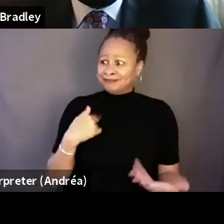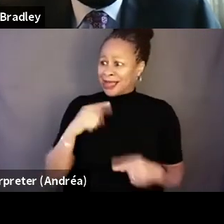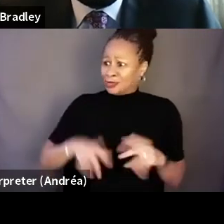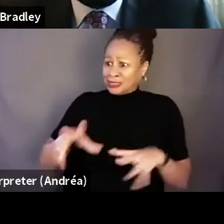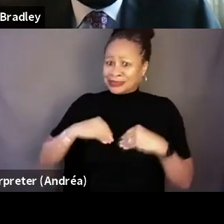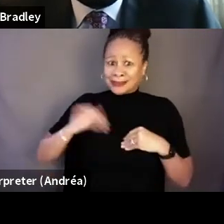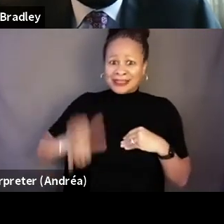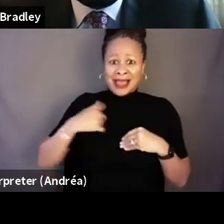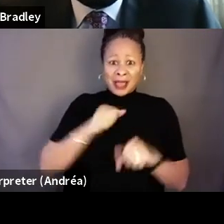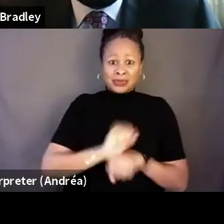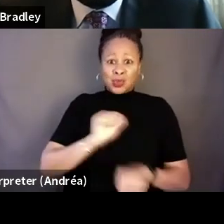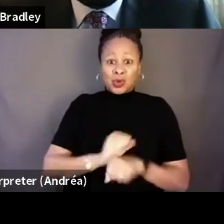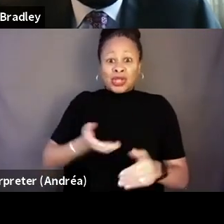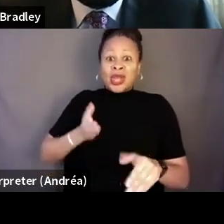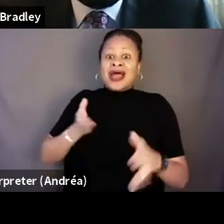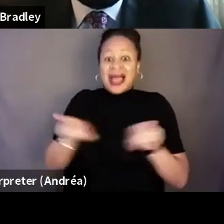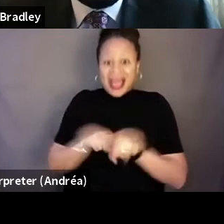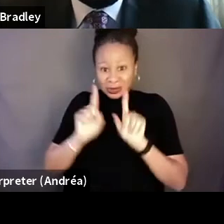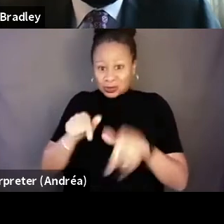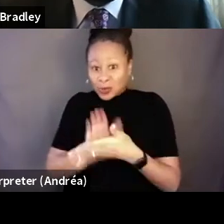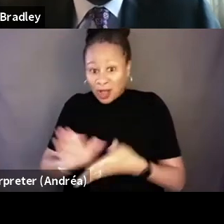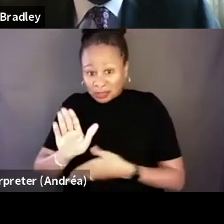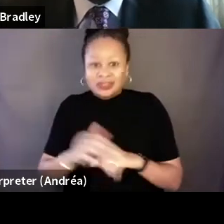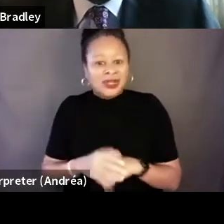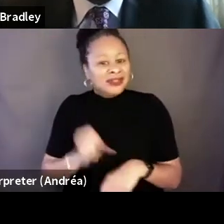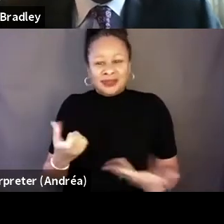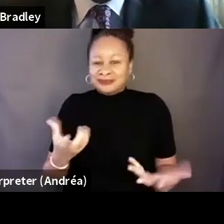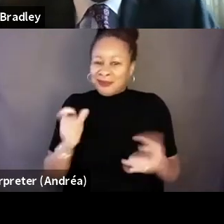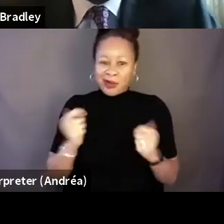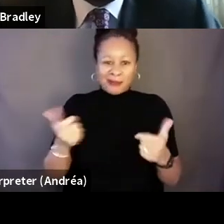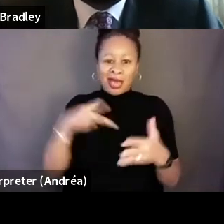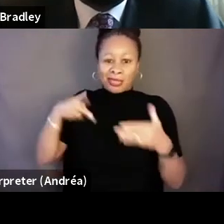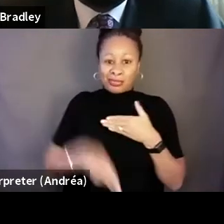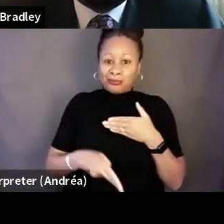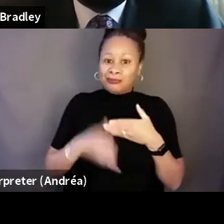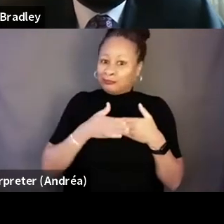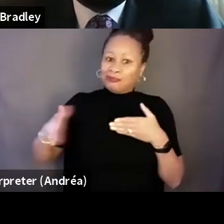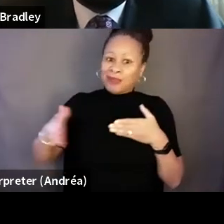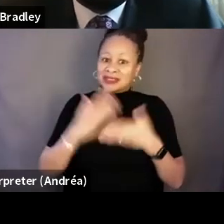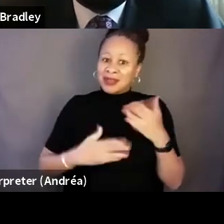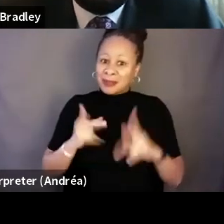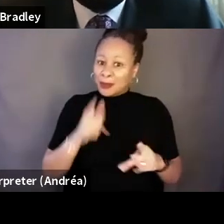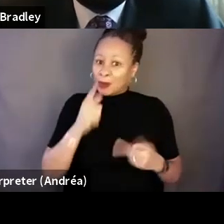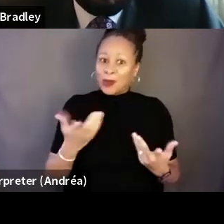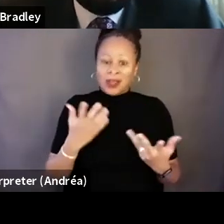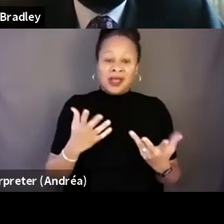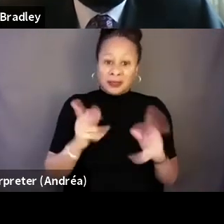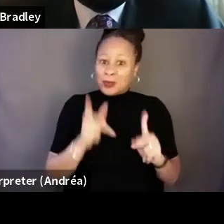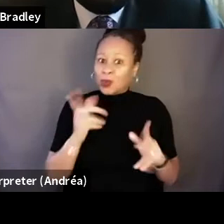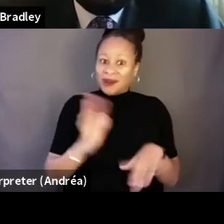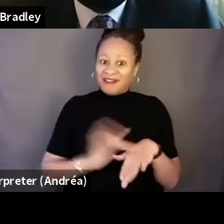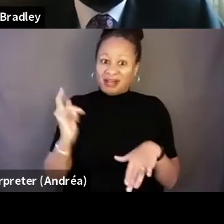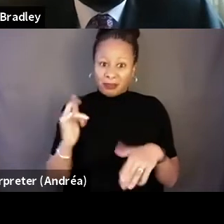take it. I was working my way through school. So that automatically cuts off some of the pipeline of Sure. people trying to